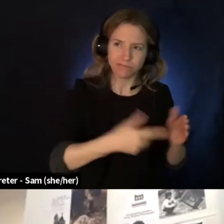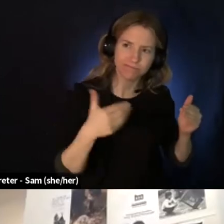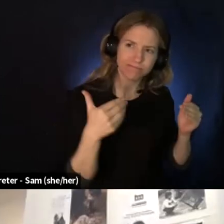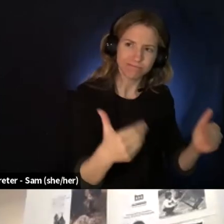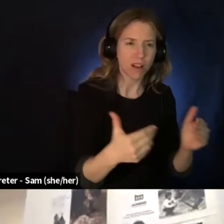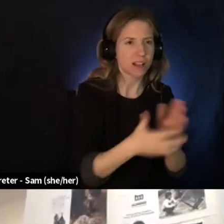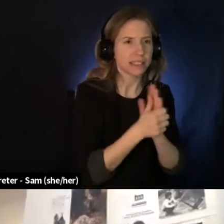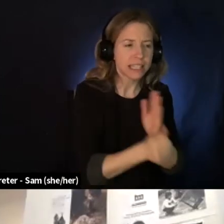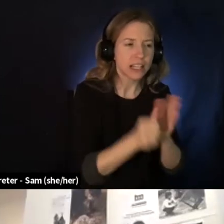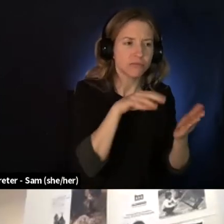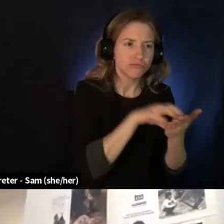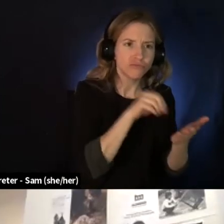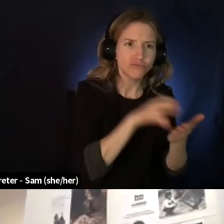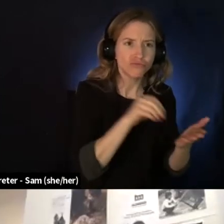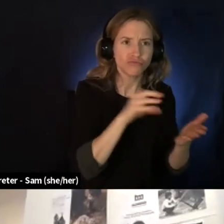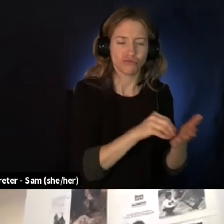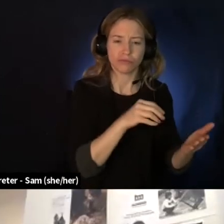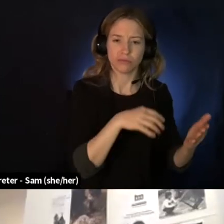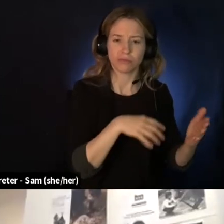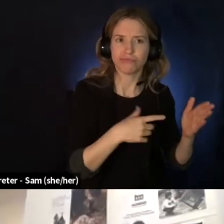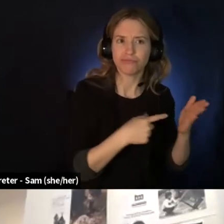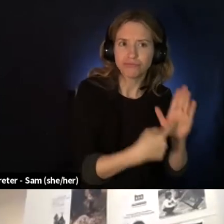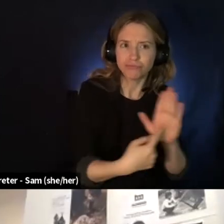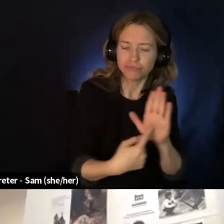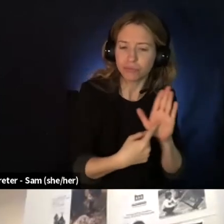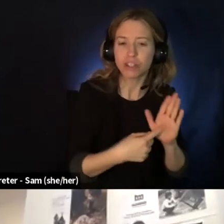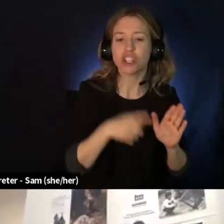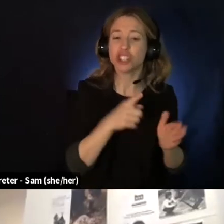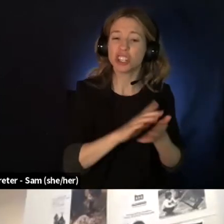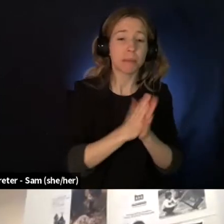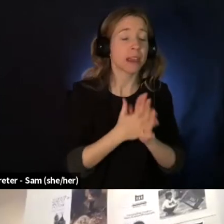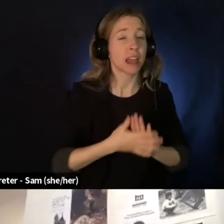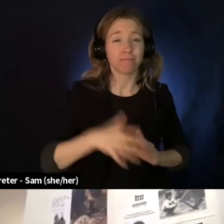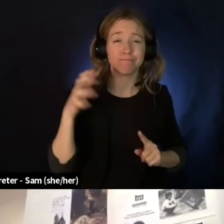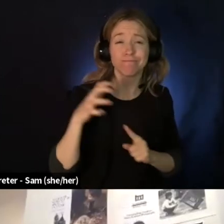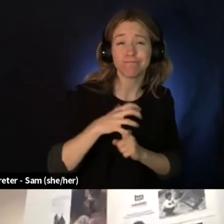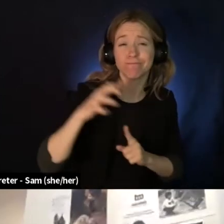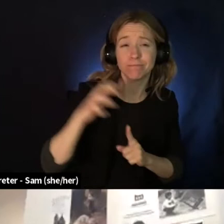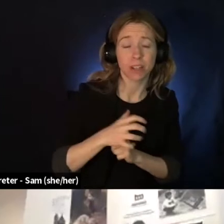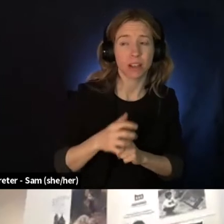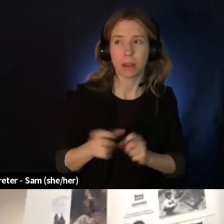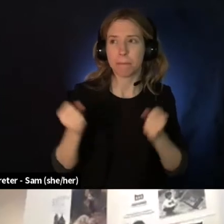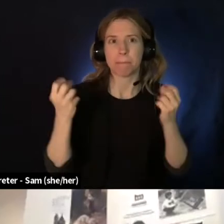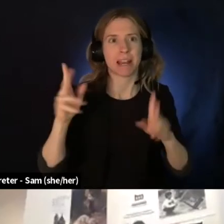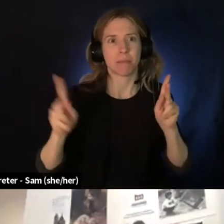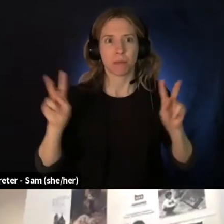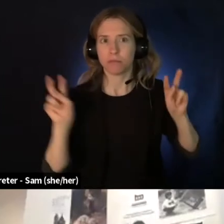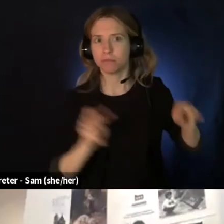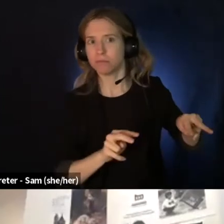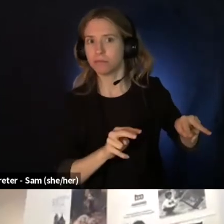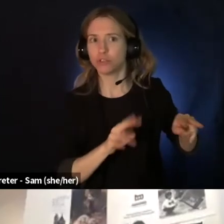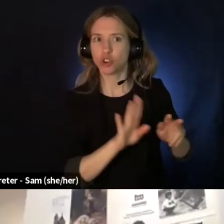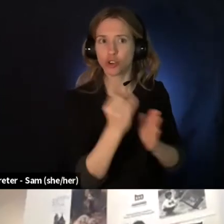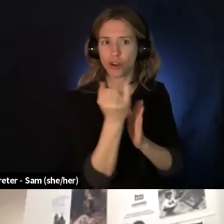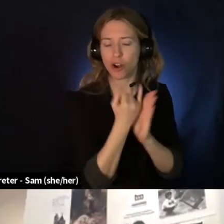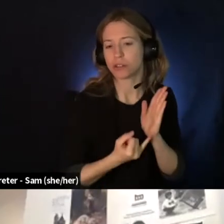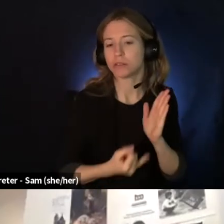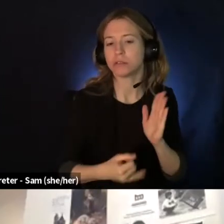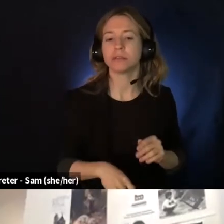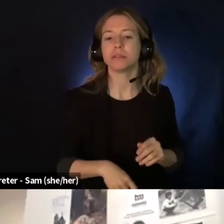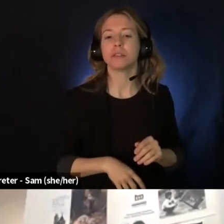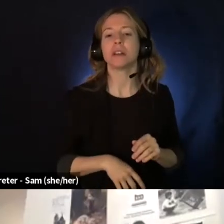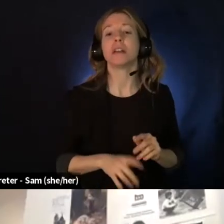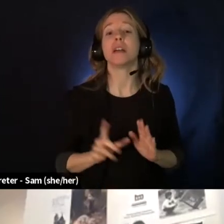of the time here in New York City. And when she married my father,